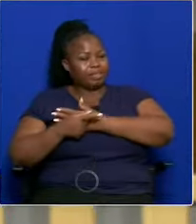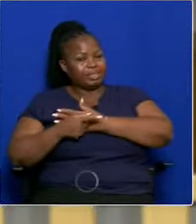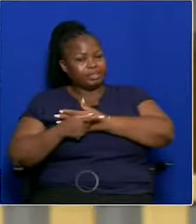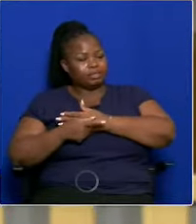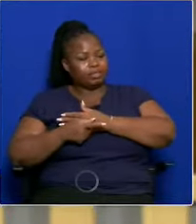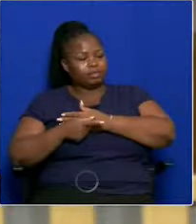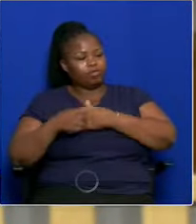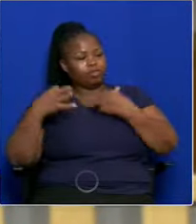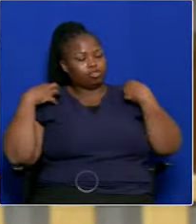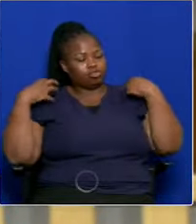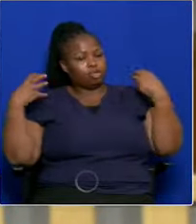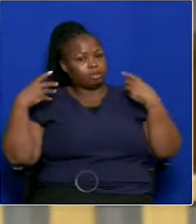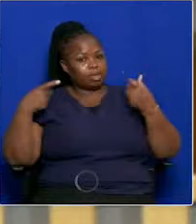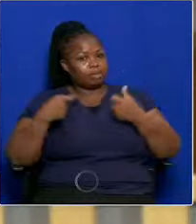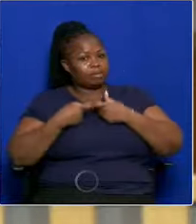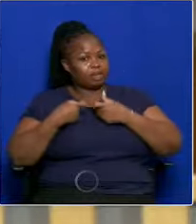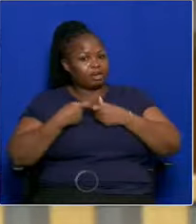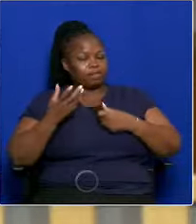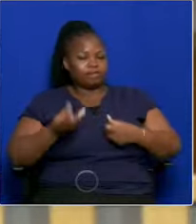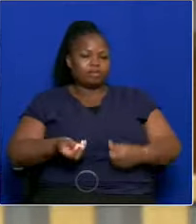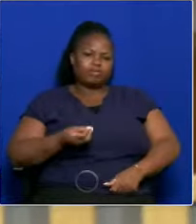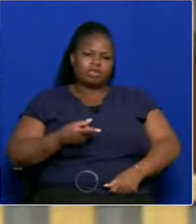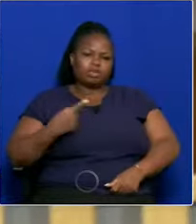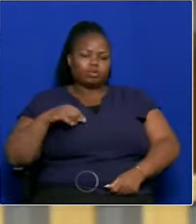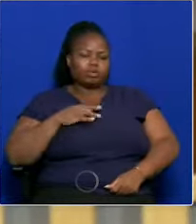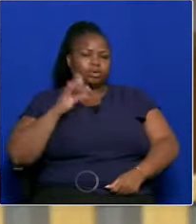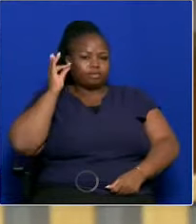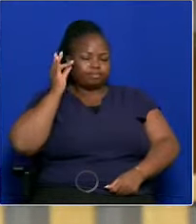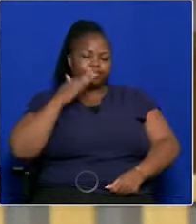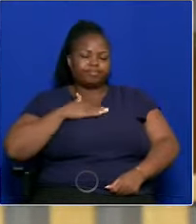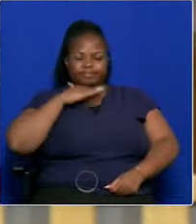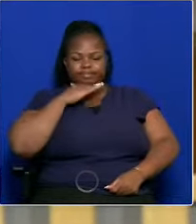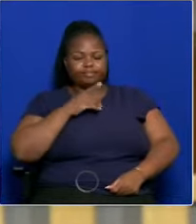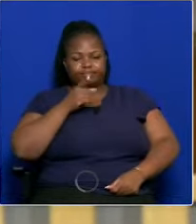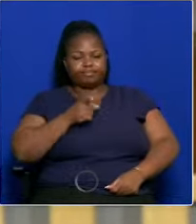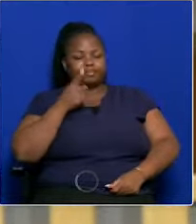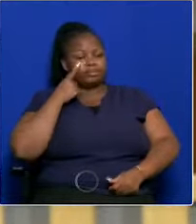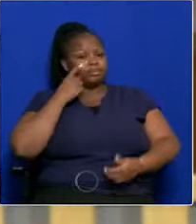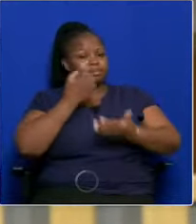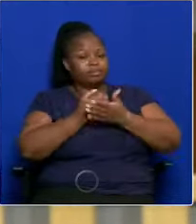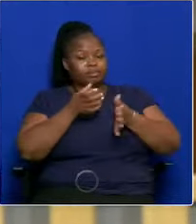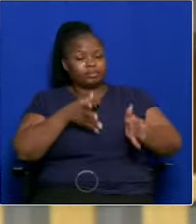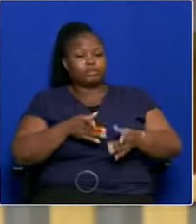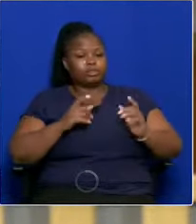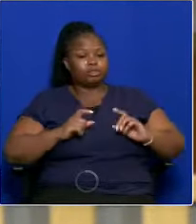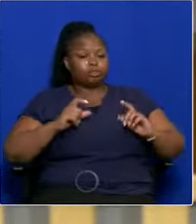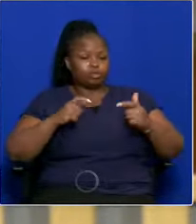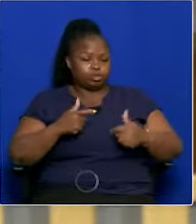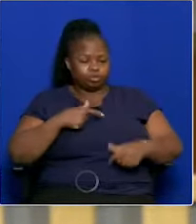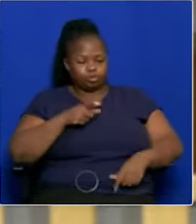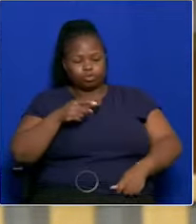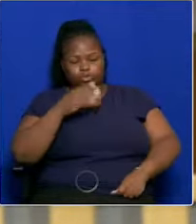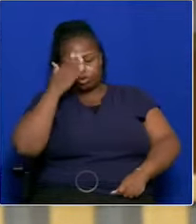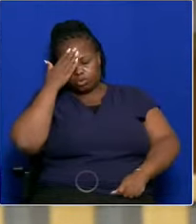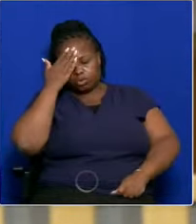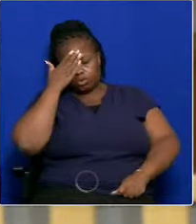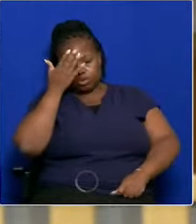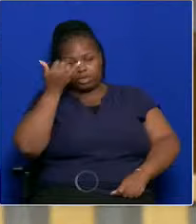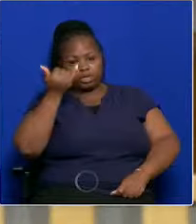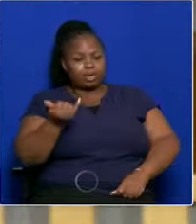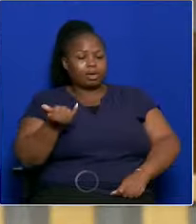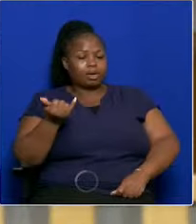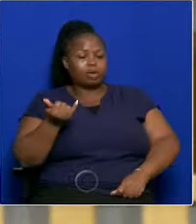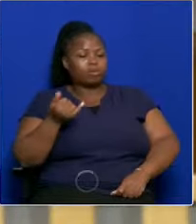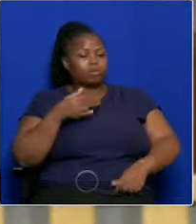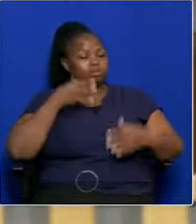generals. We have had enough evidence here in the commission to know, or to have come to